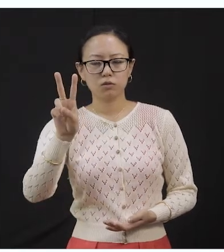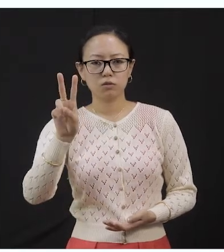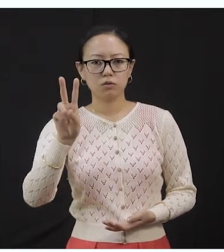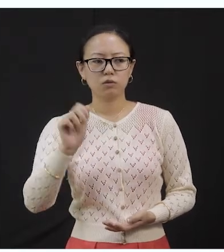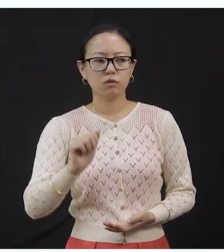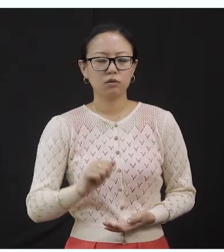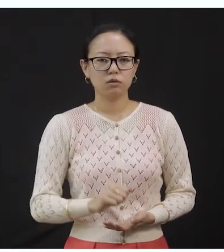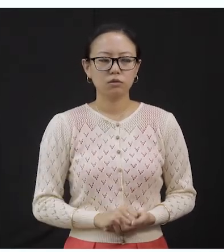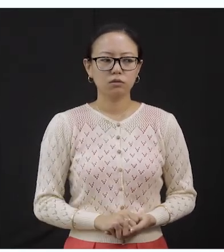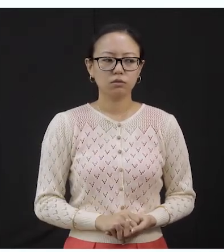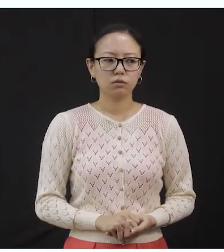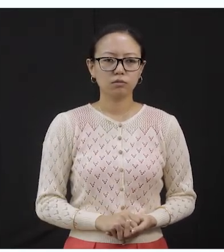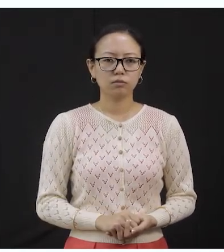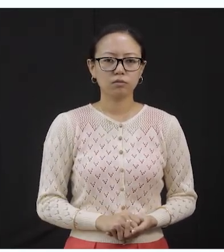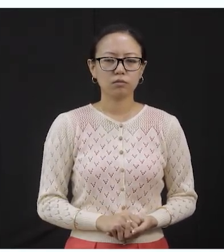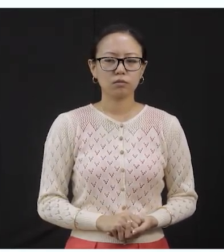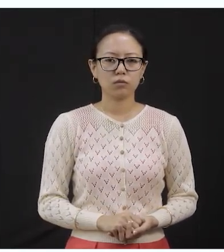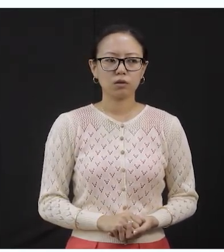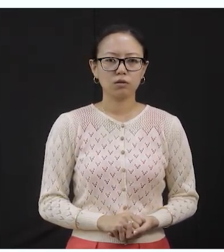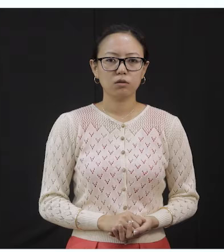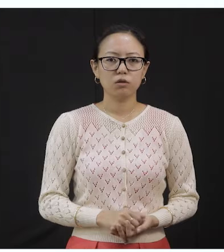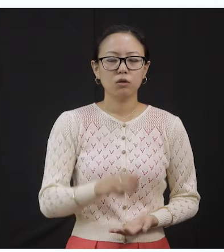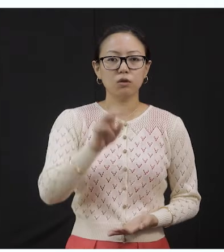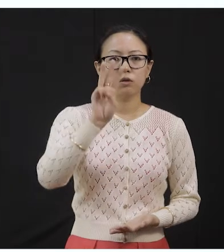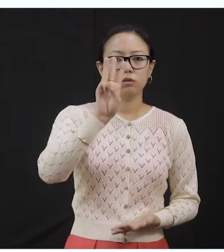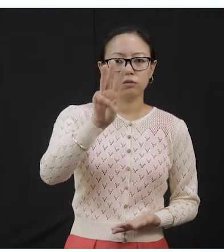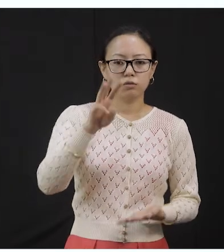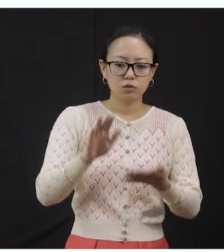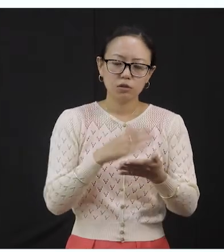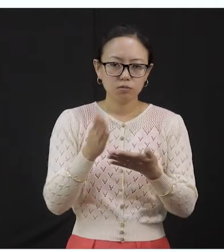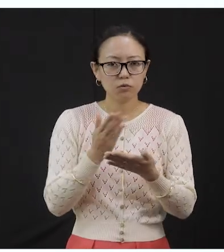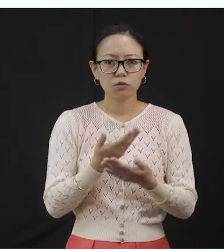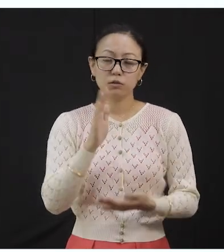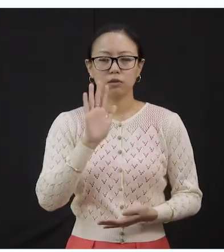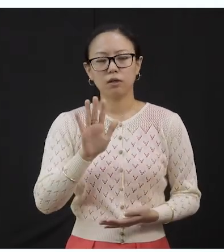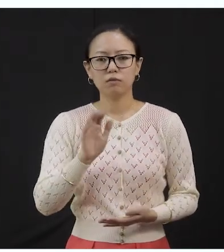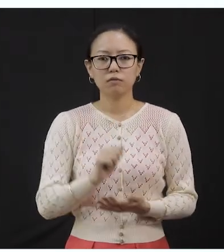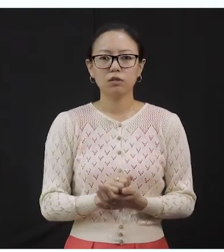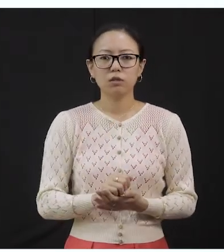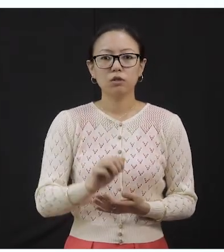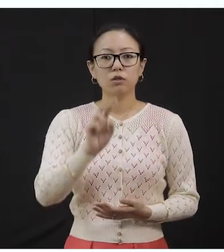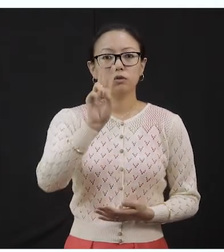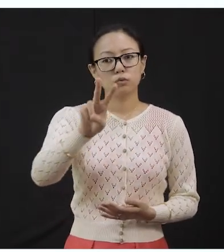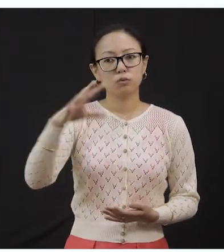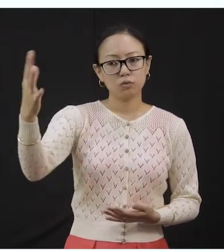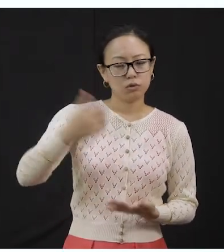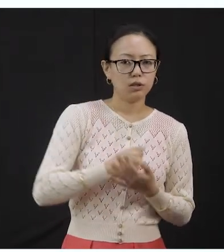with 2 books from here. Okay. 1, 2, 3,